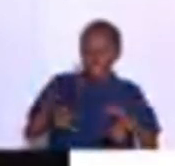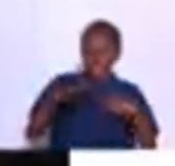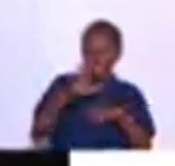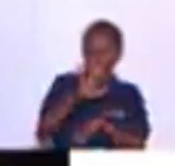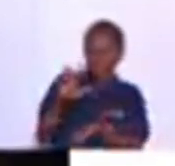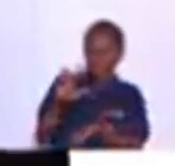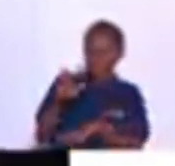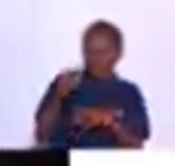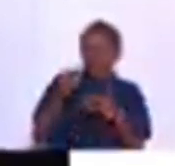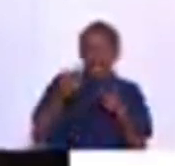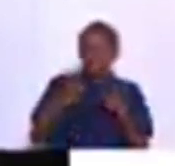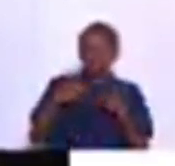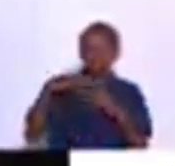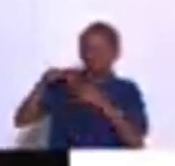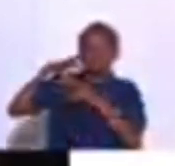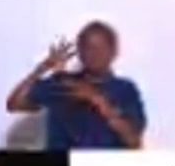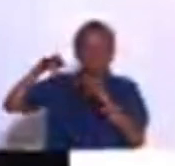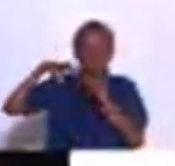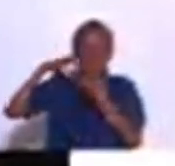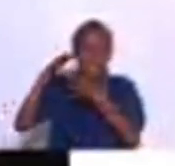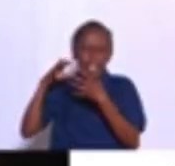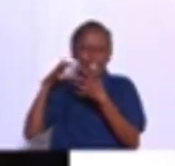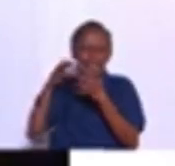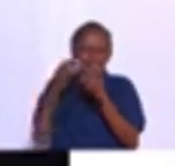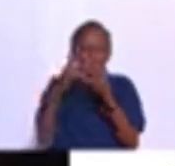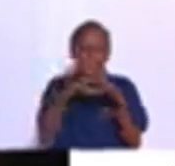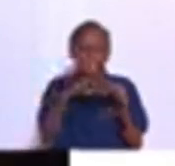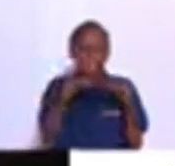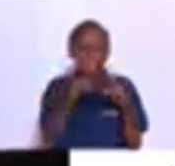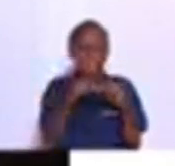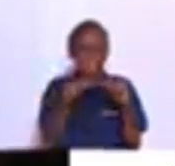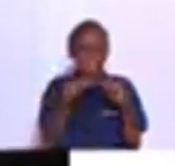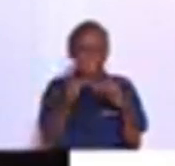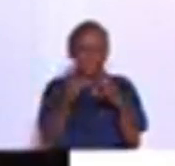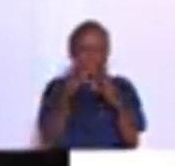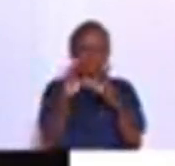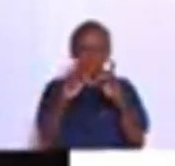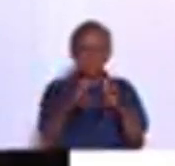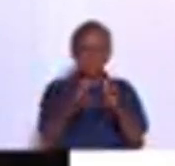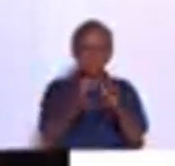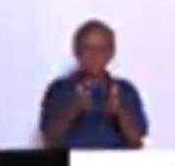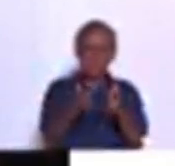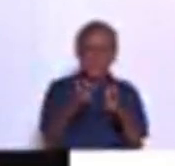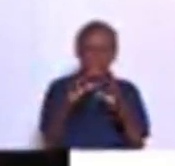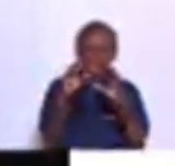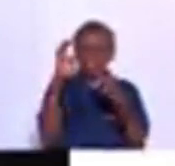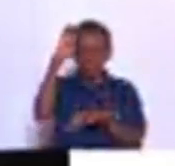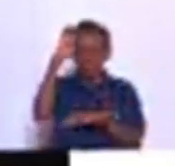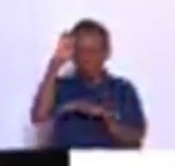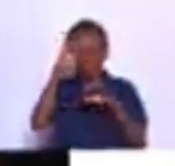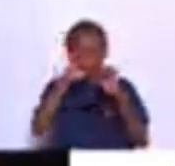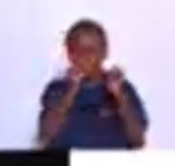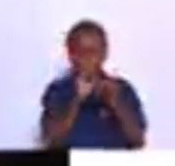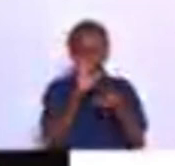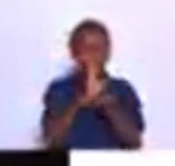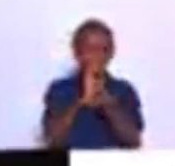We get mixed messages from media, the educational system, churches, and even the